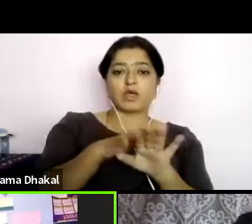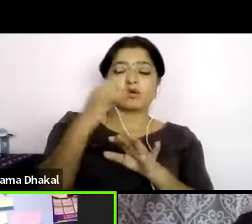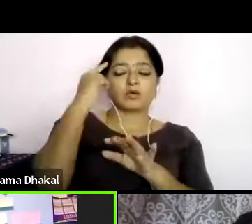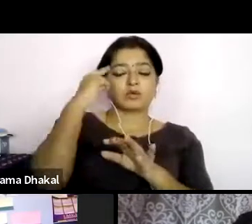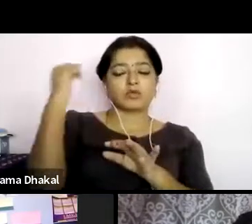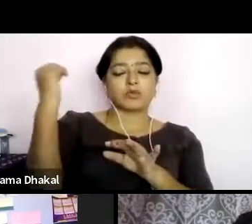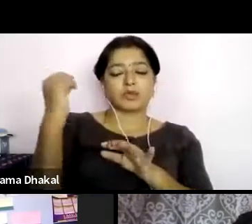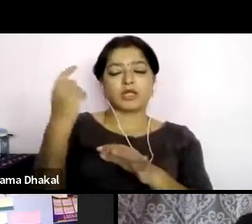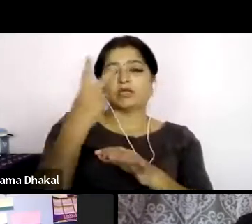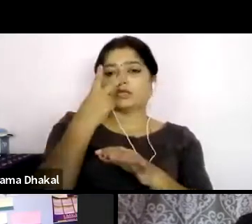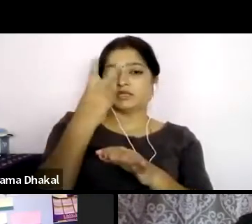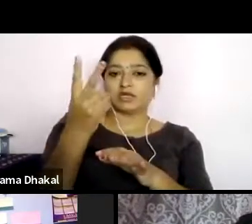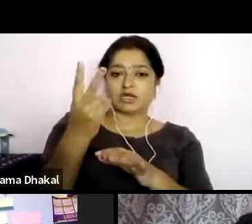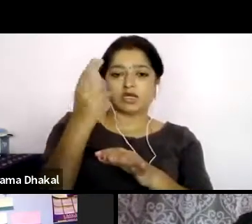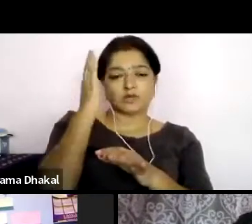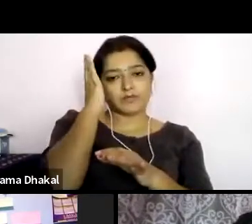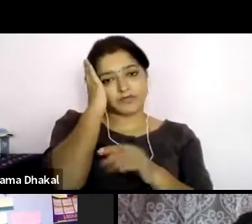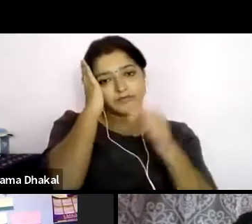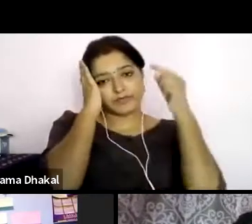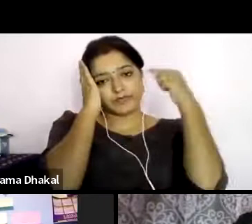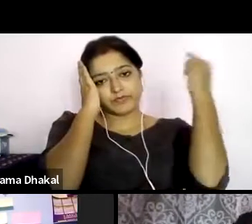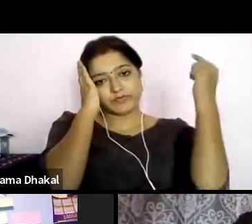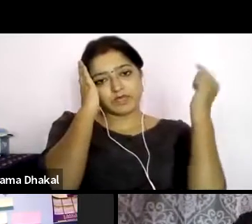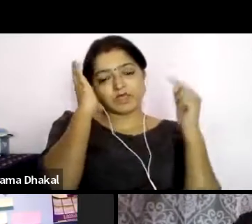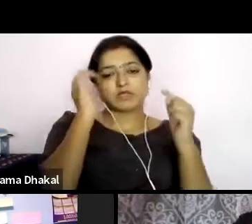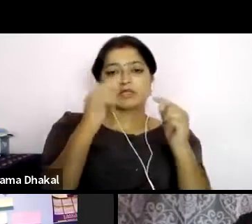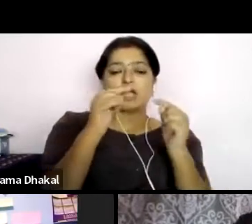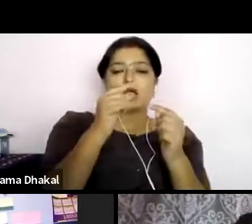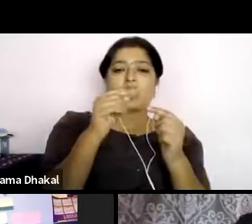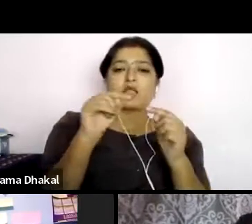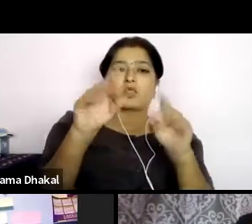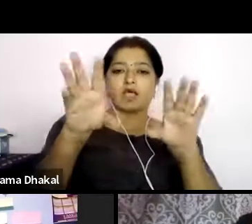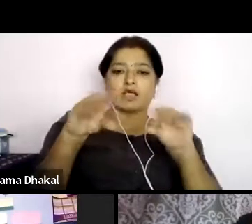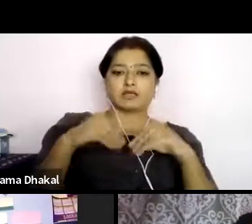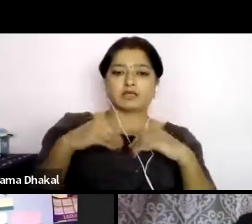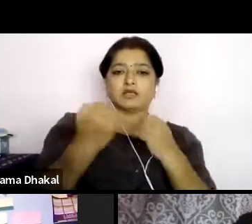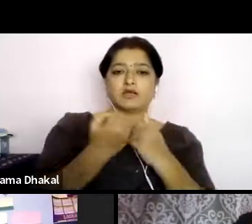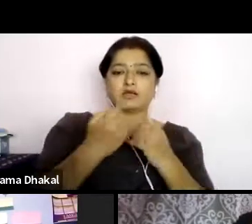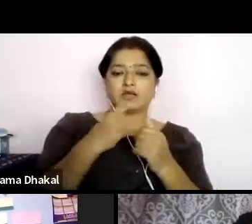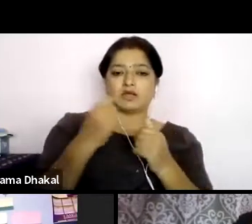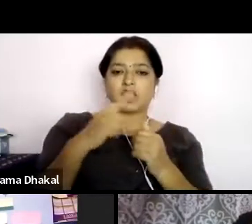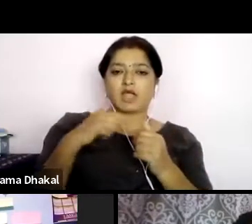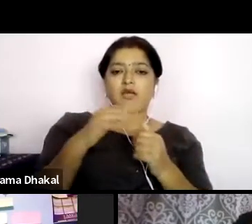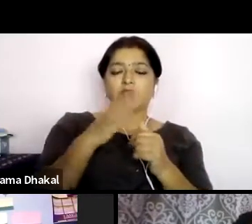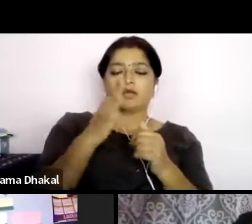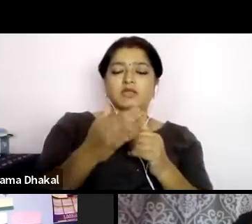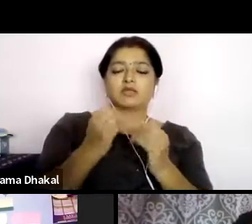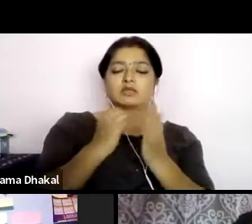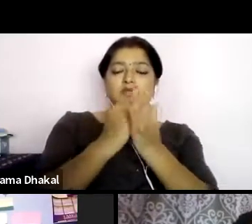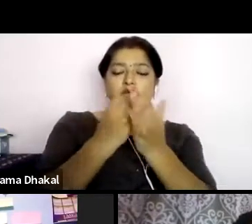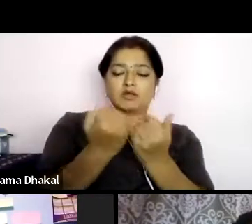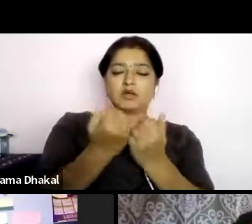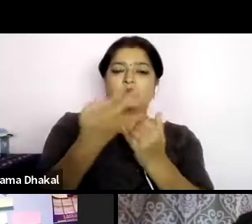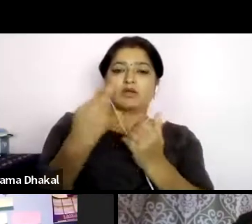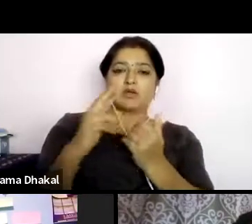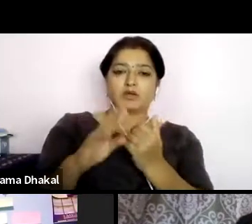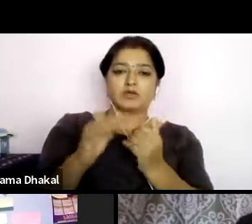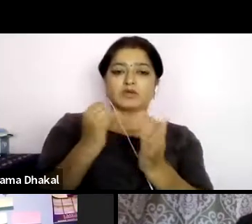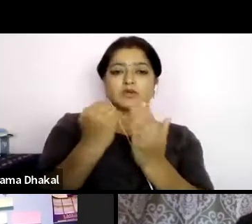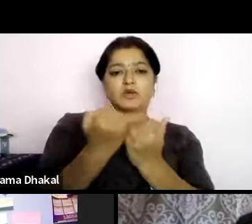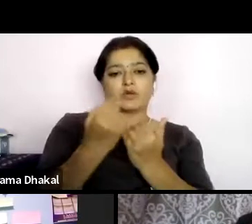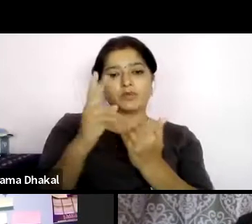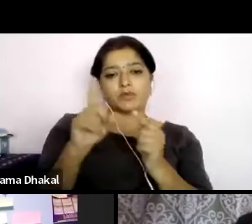And that's a very important point that you made, Yuri. Thank you so much as well for contributing. Phylicia, I don't know if you'd like to add to